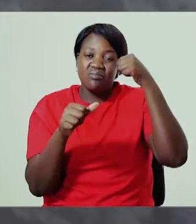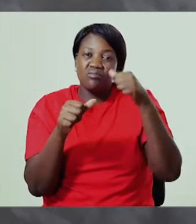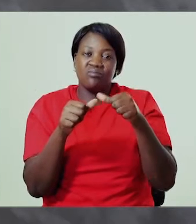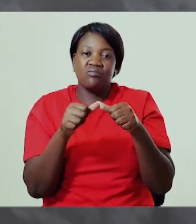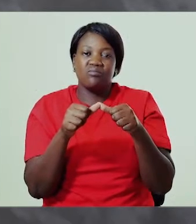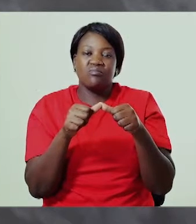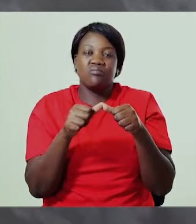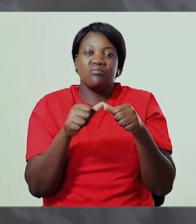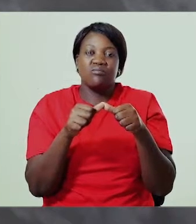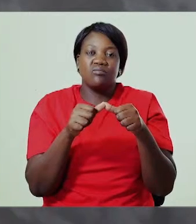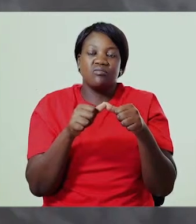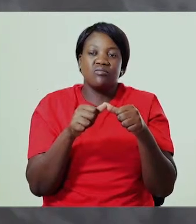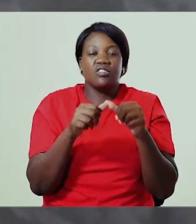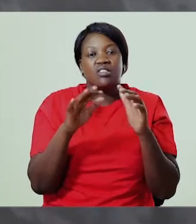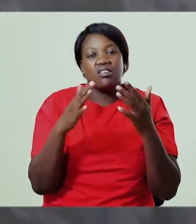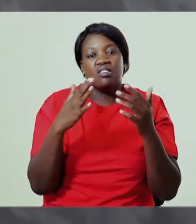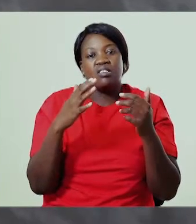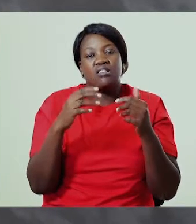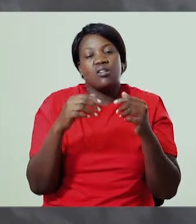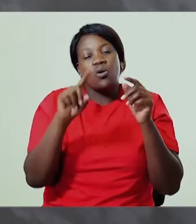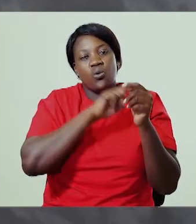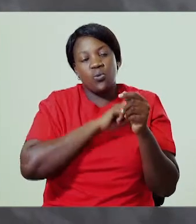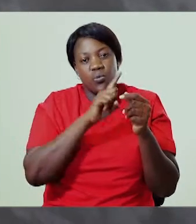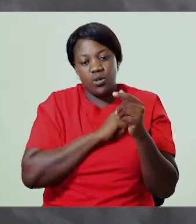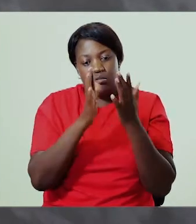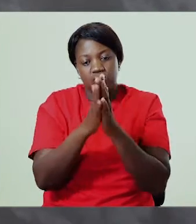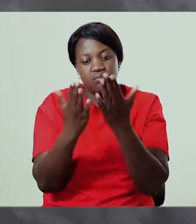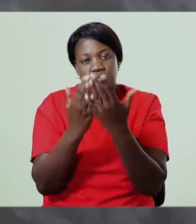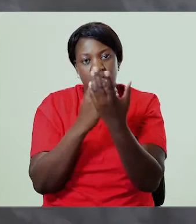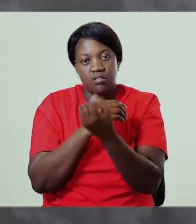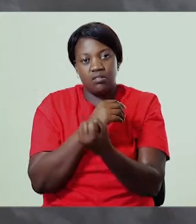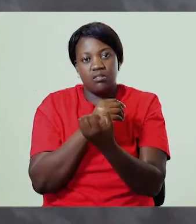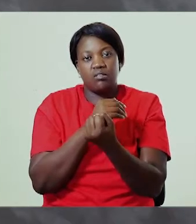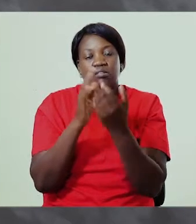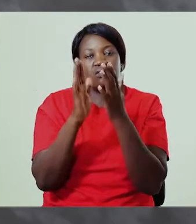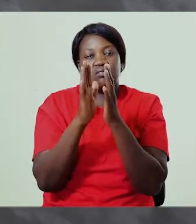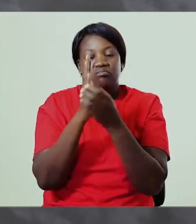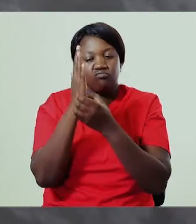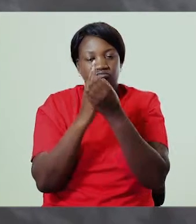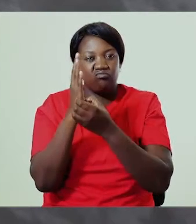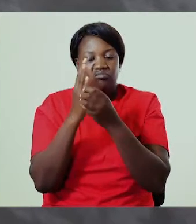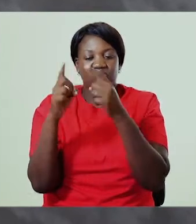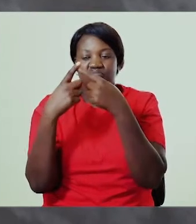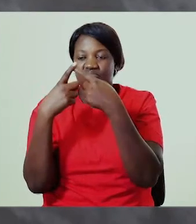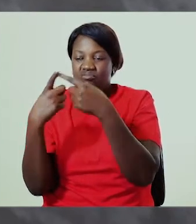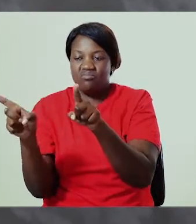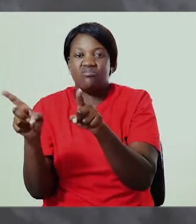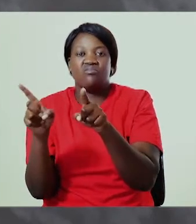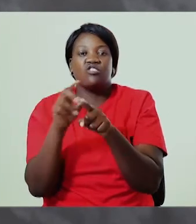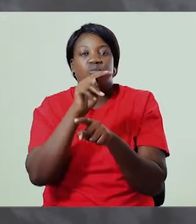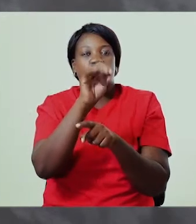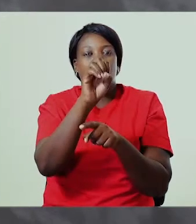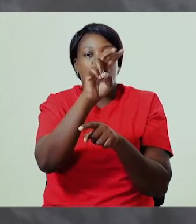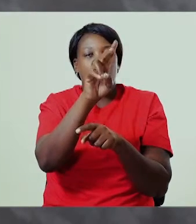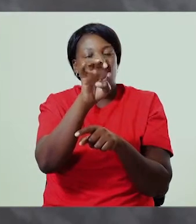remember that the style is dependent on the purpose of the work, A textbook would differ in style from a novel,